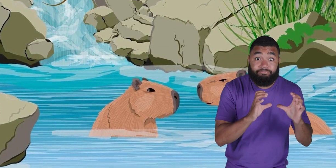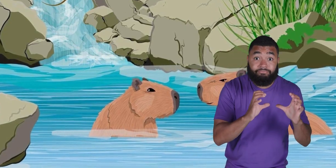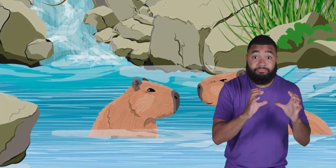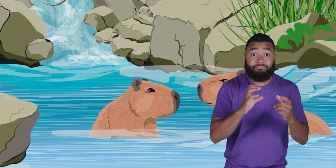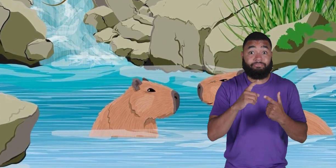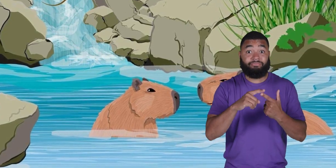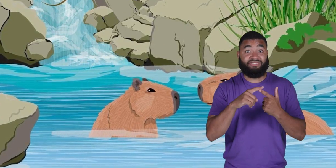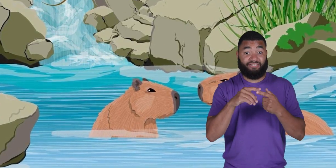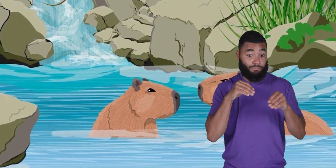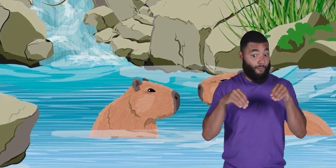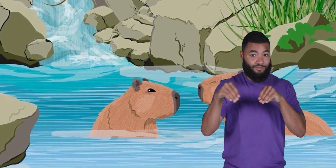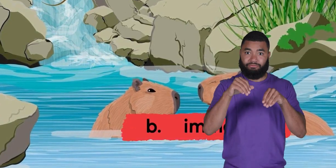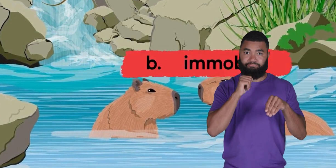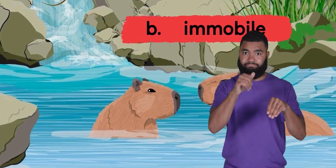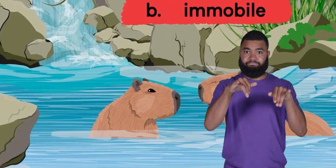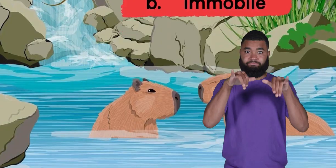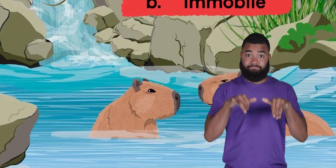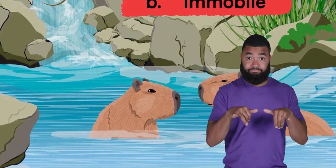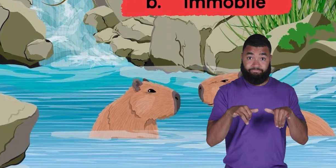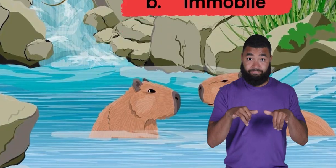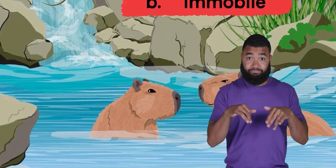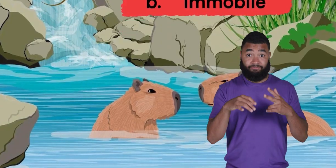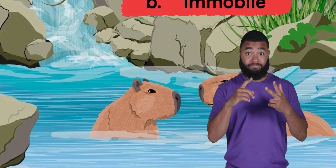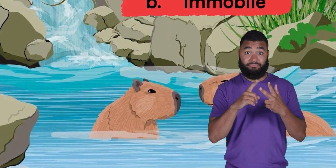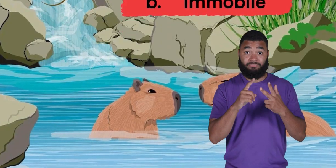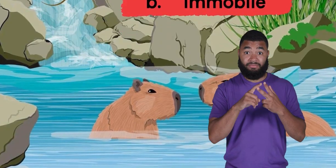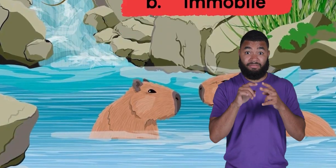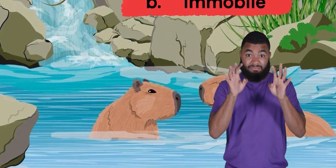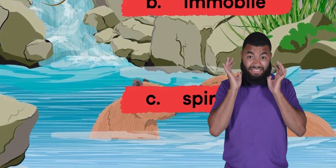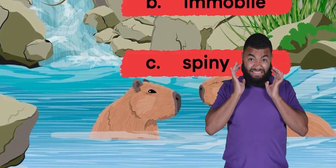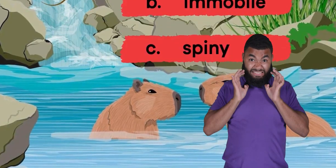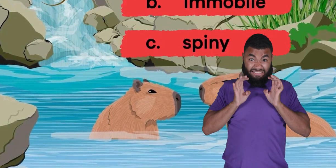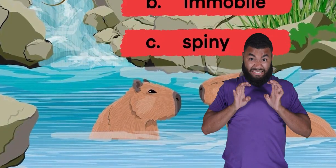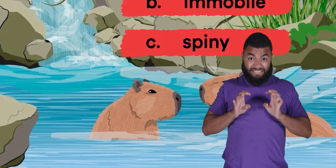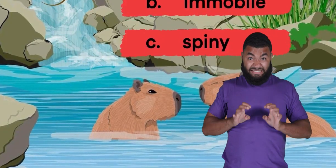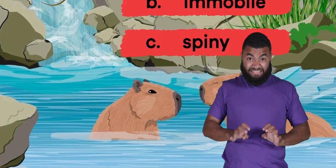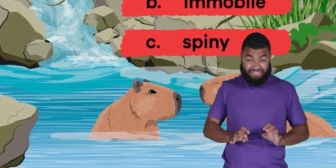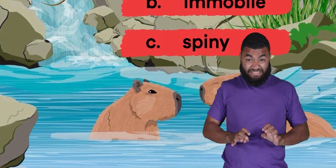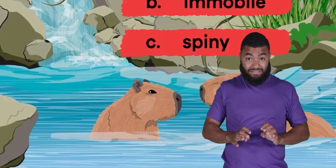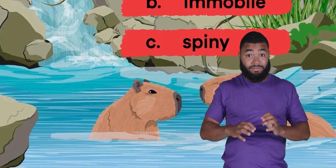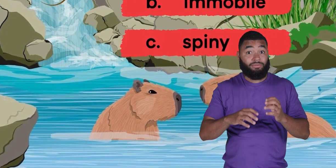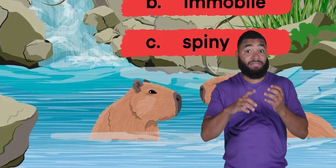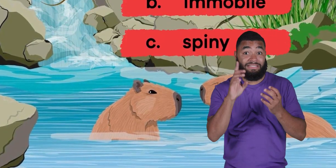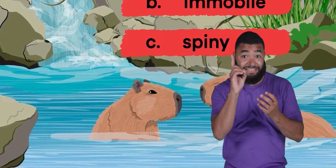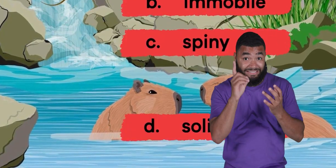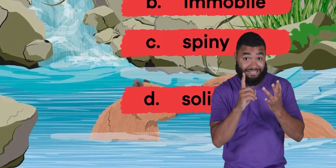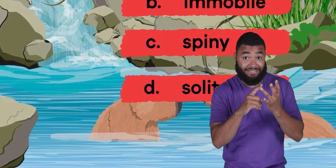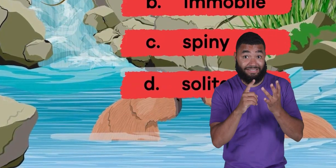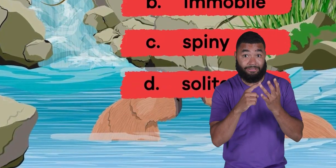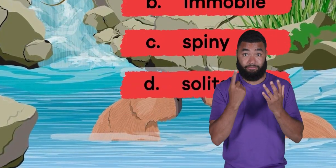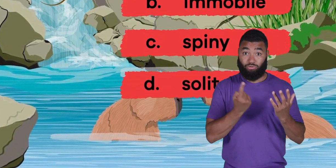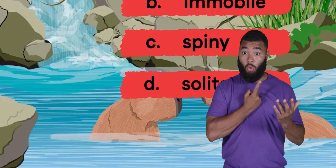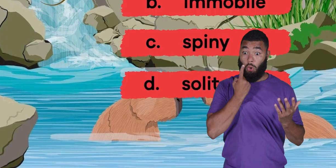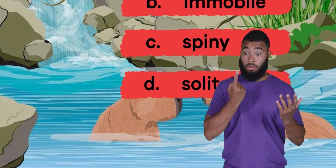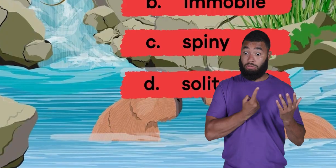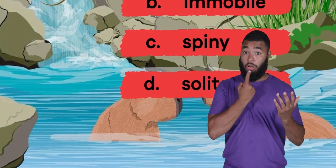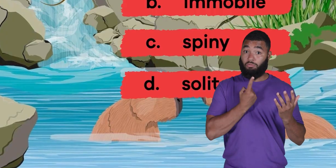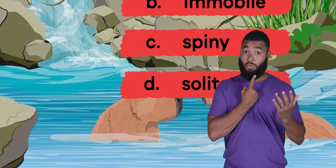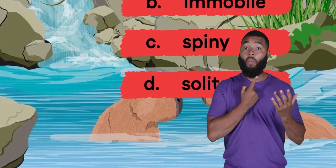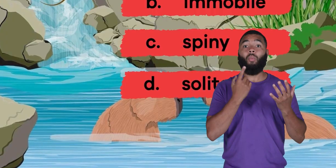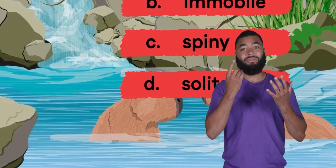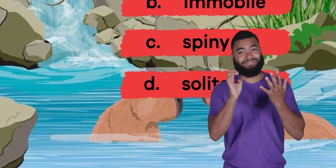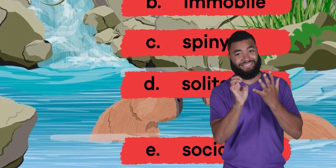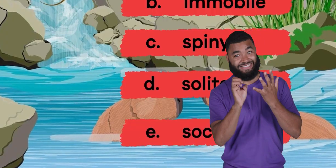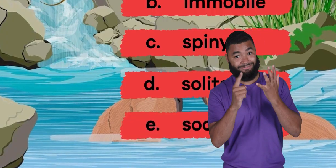nocturnal b immobile c spiny d solitary